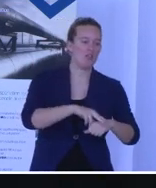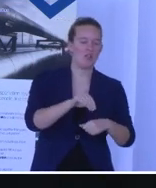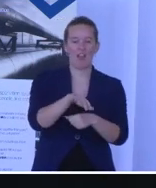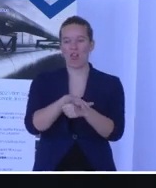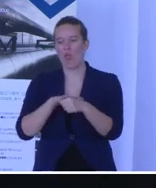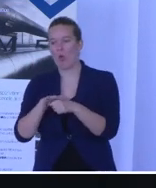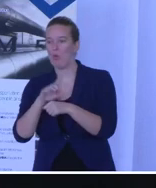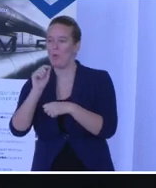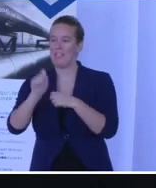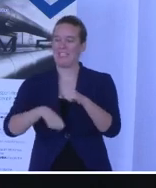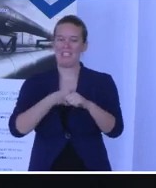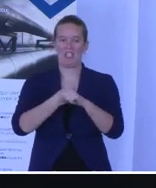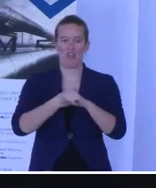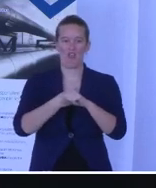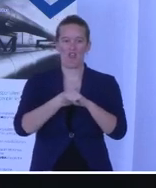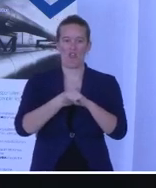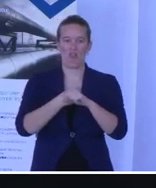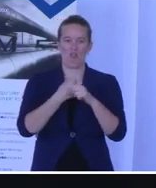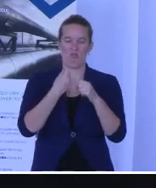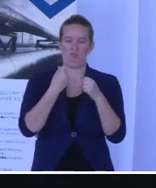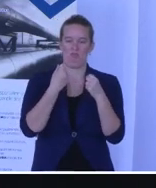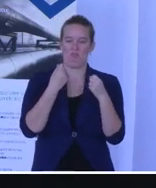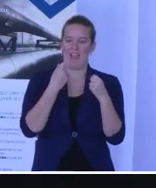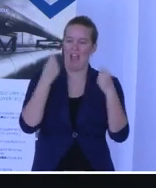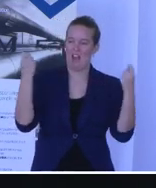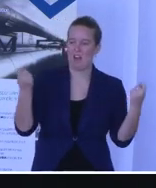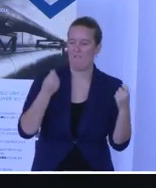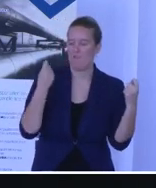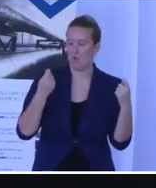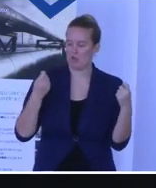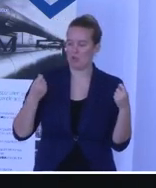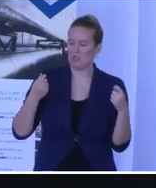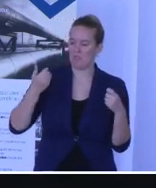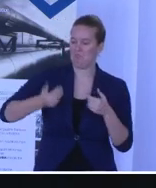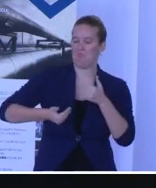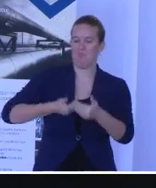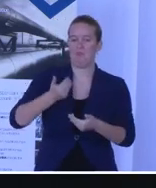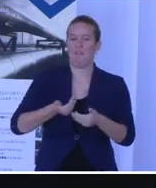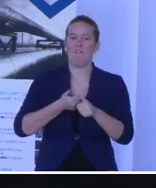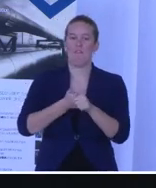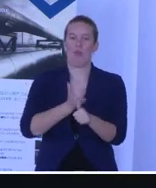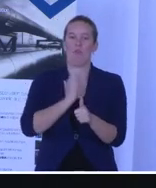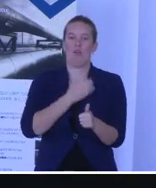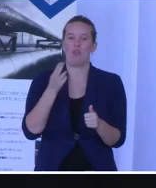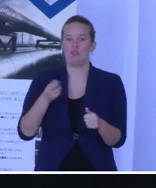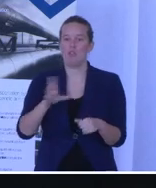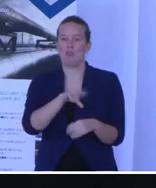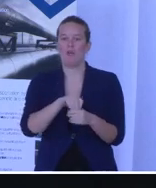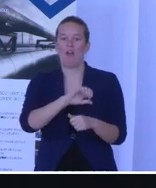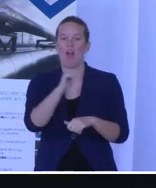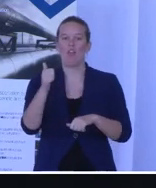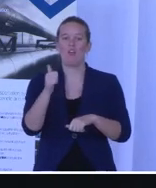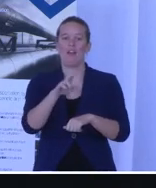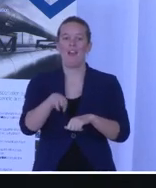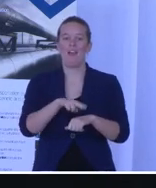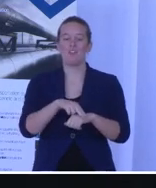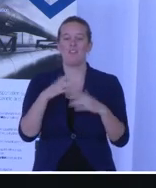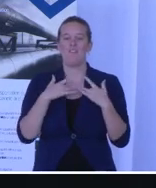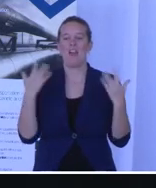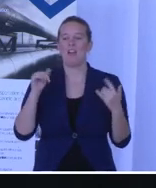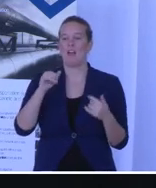20-year milestones occurring over the course of our history, including another national event on